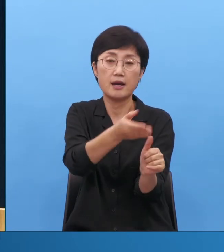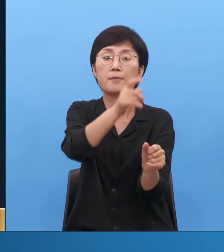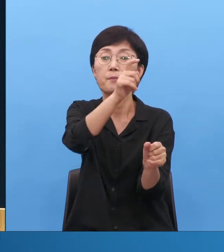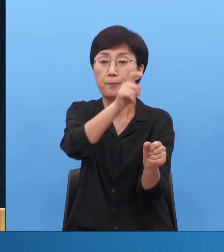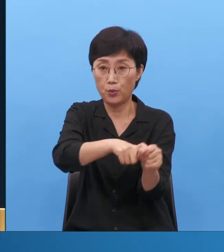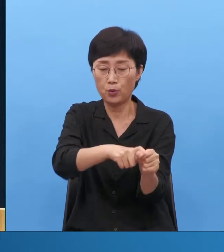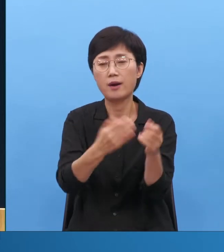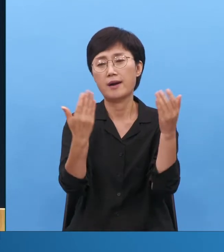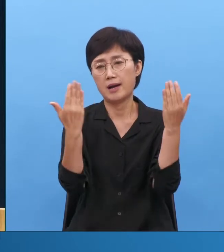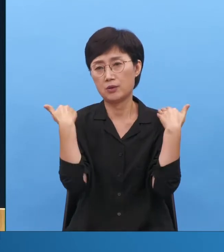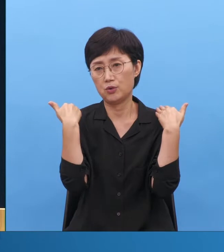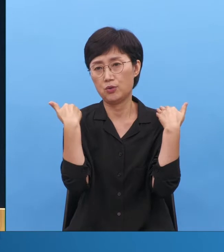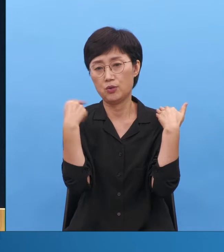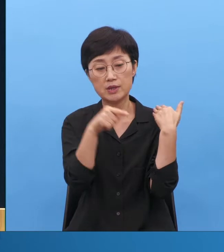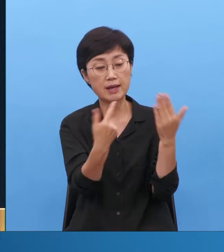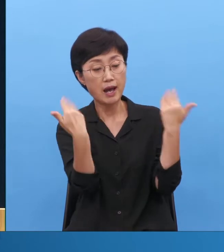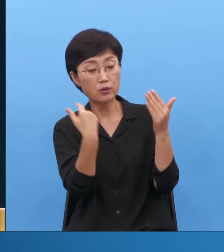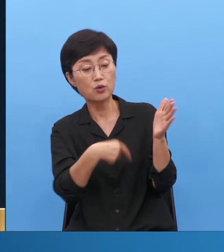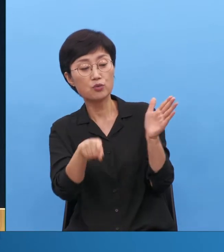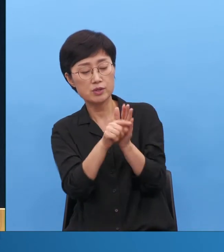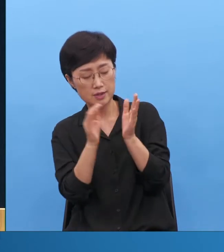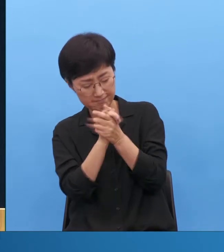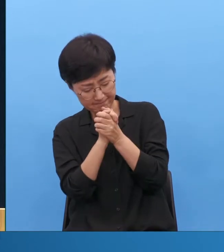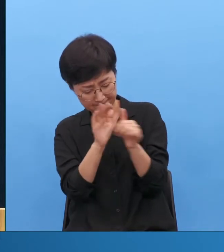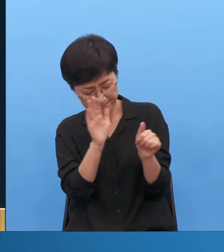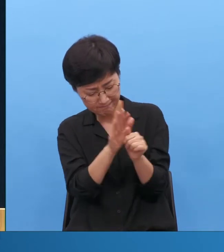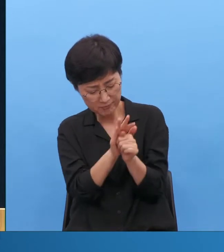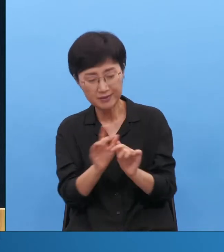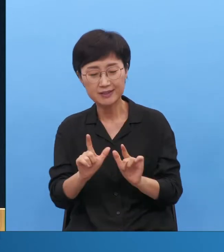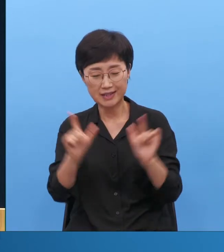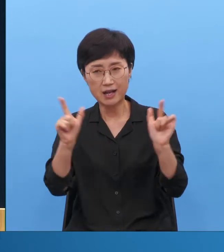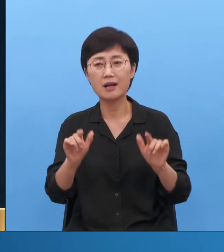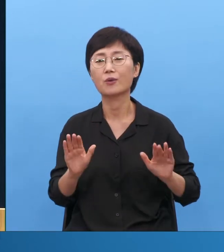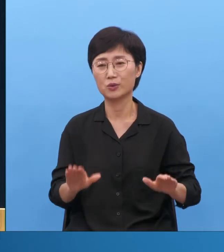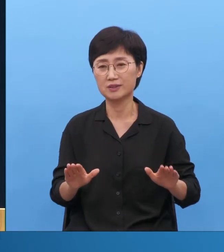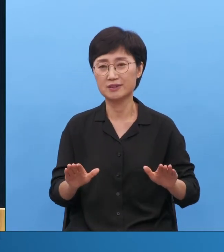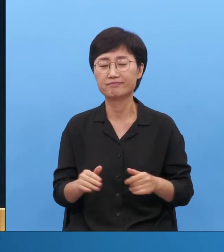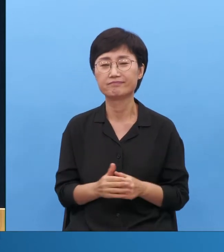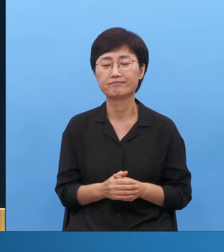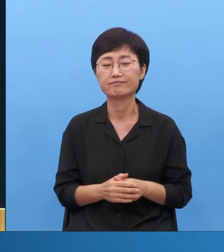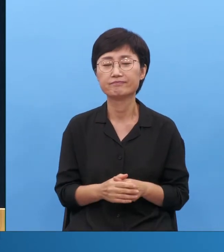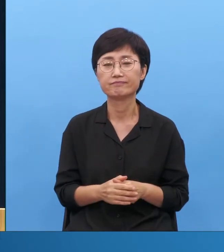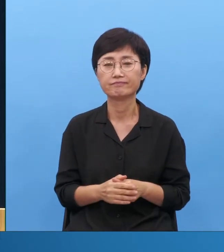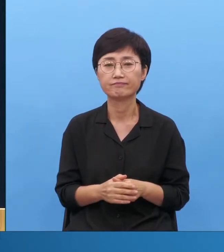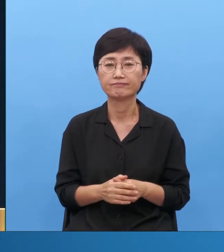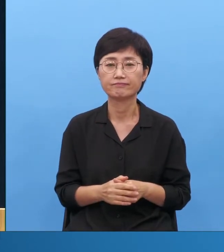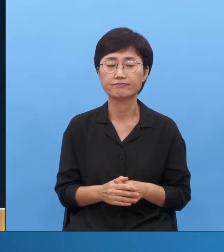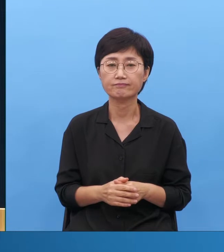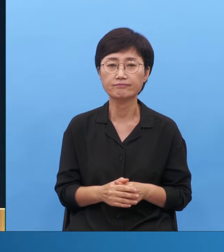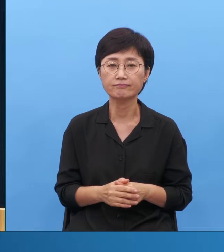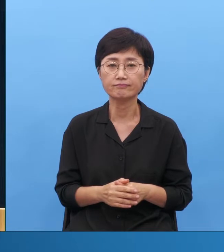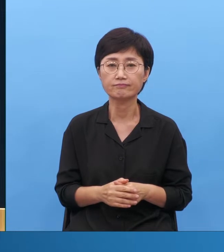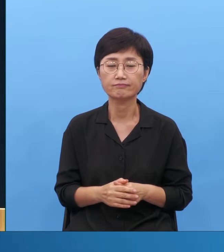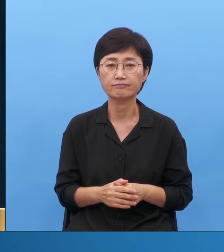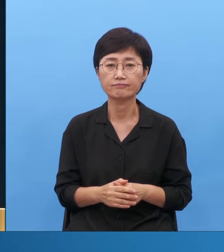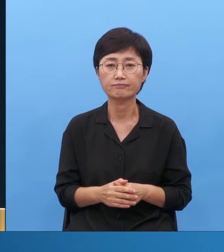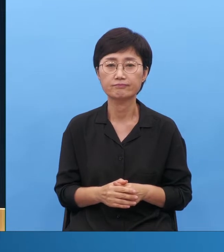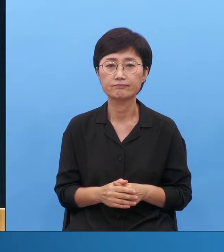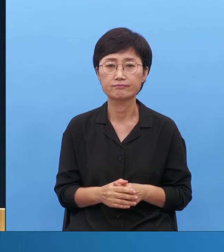day for us, for all the churches of the world and the nation to come together to pray for the school that will raise up the future evangelists and